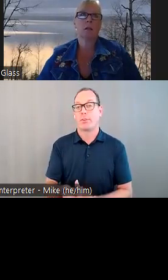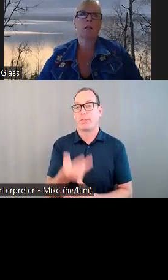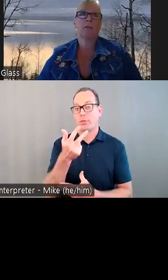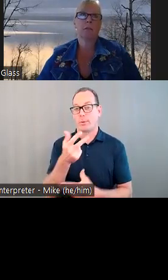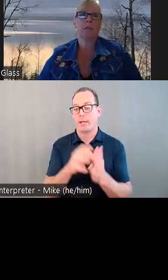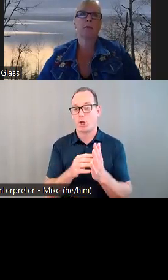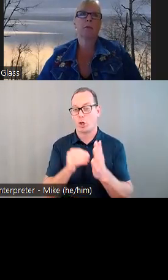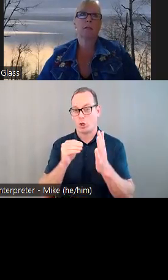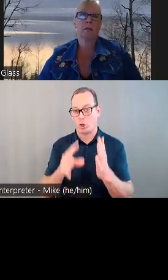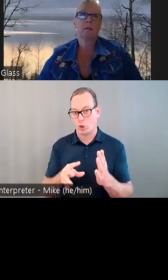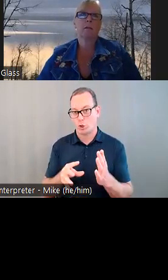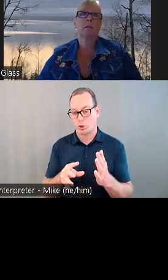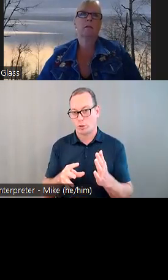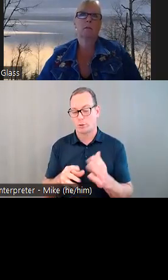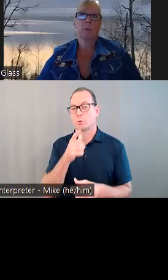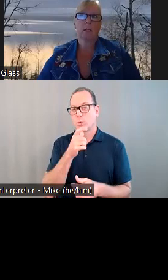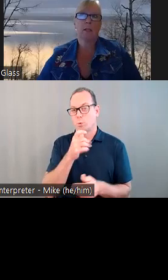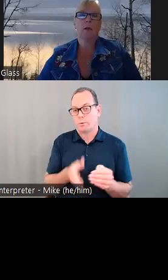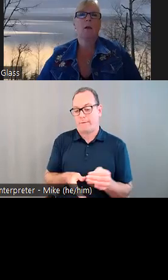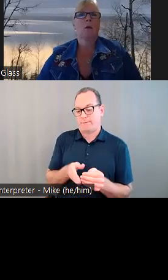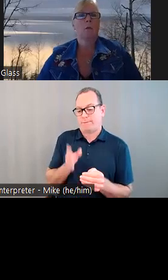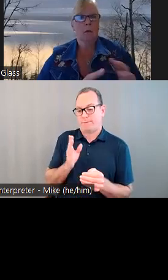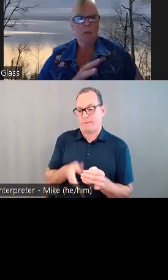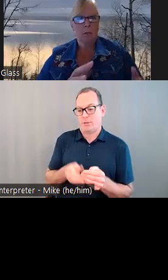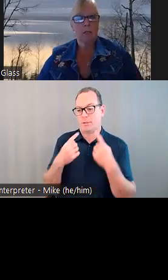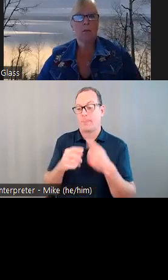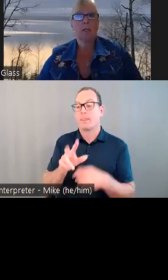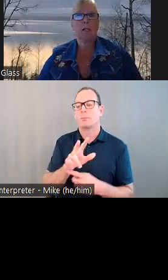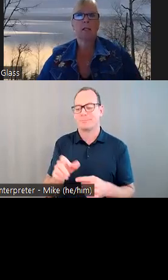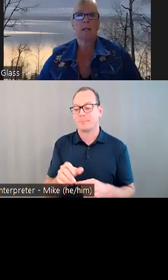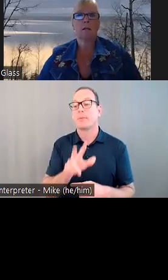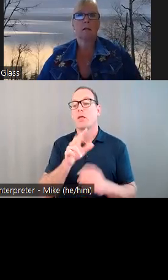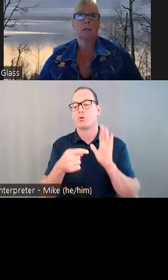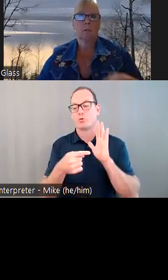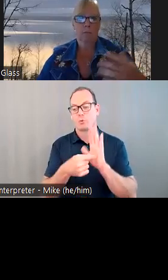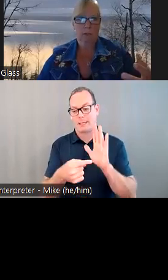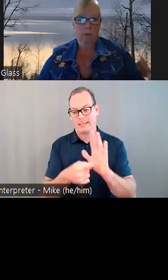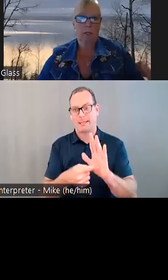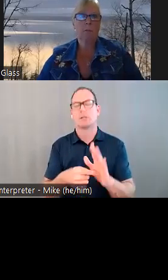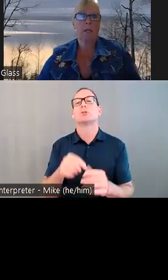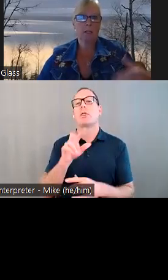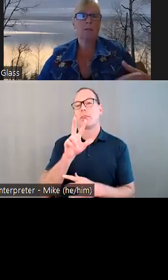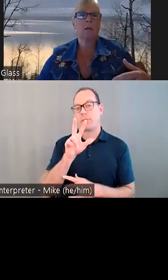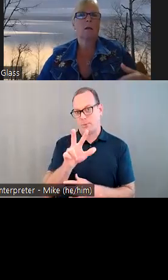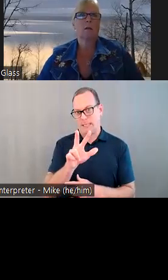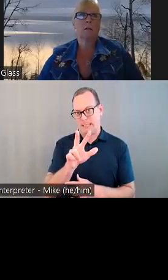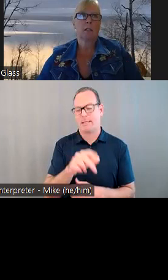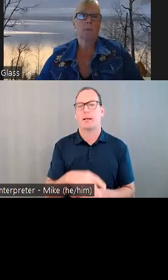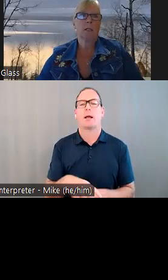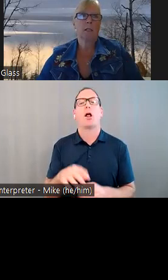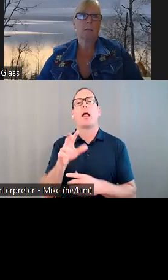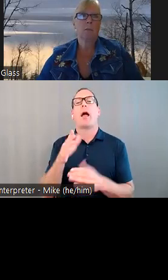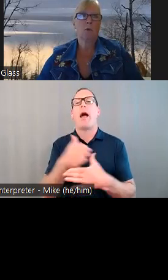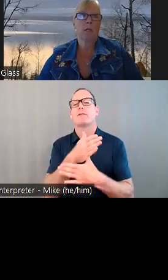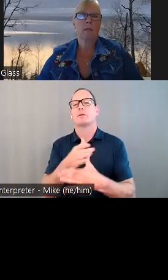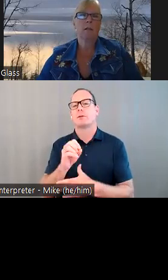current target of 30% suitability. We don't have time to delve into that stat a little, today, but it is explained